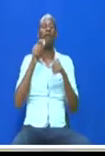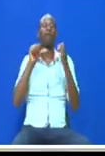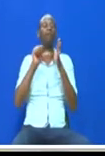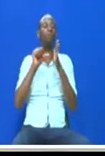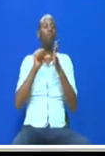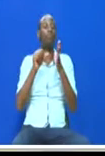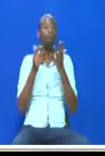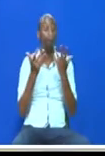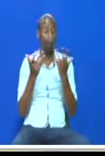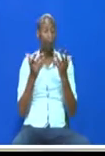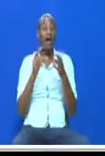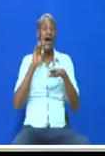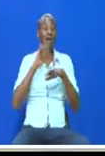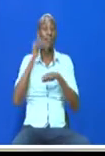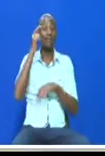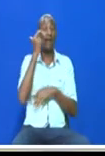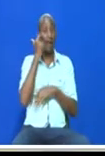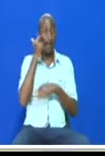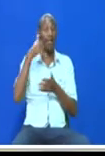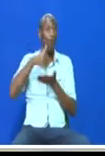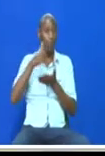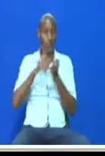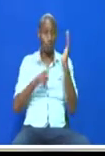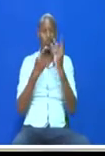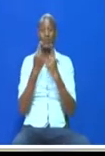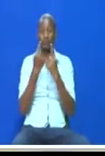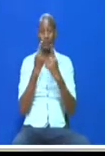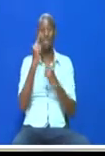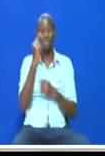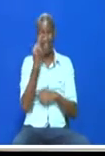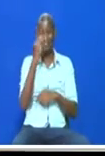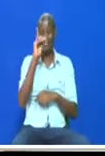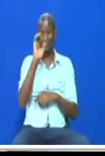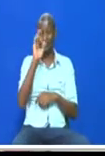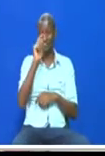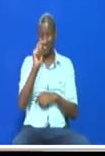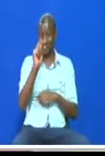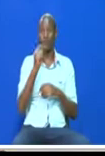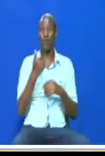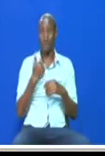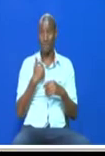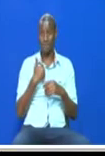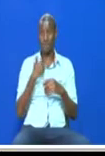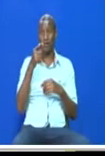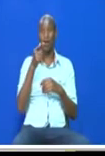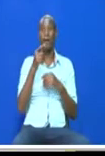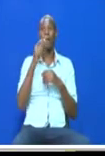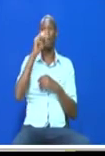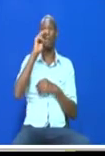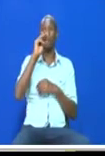include the ones we are going to discuss today. And the first defect, we have what we call myopia.